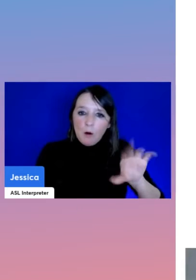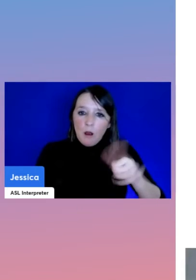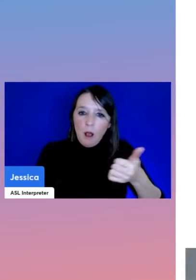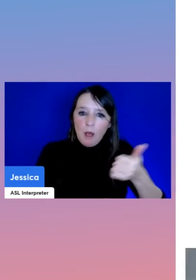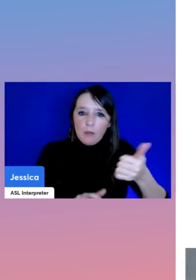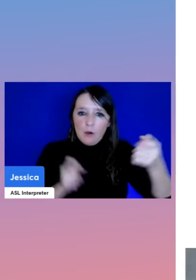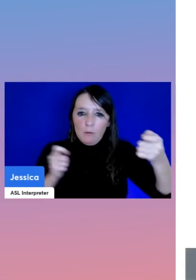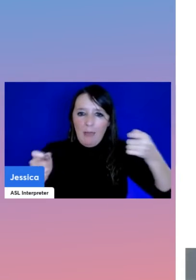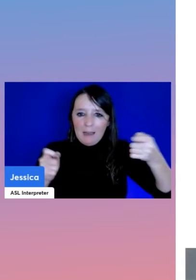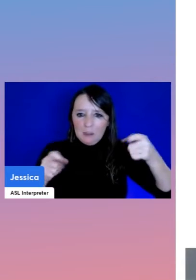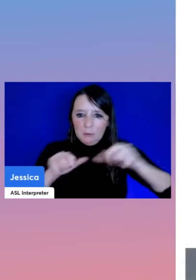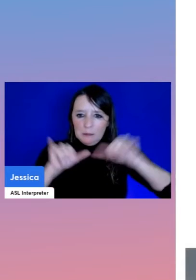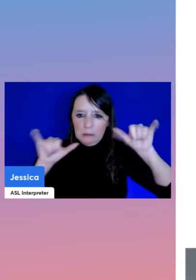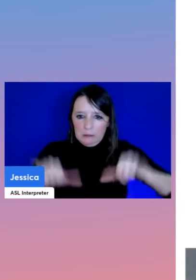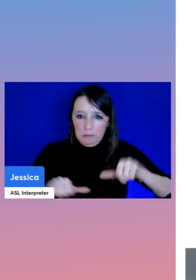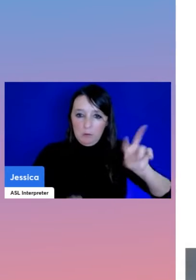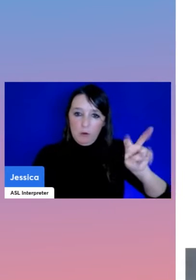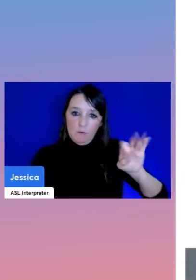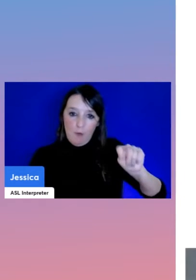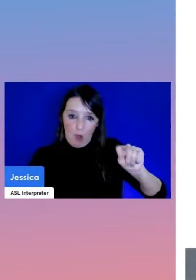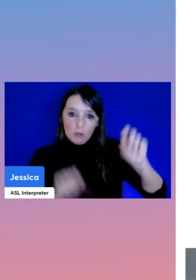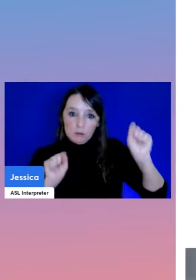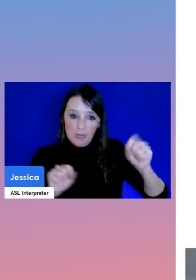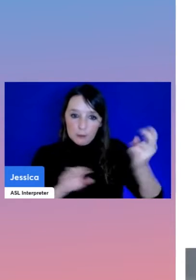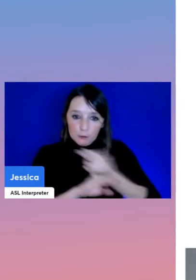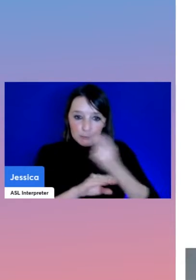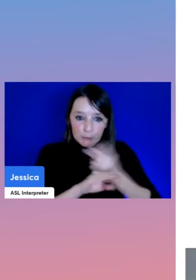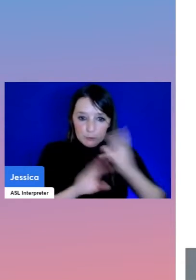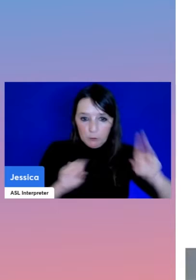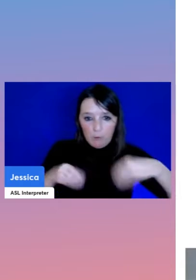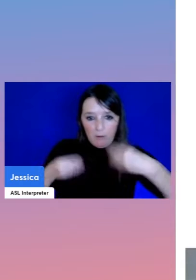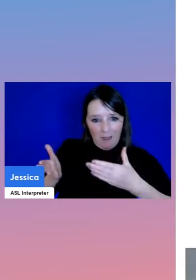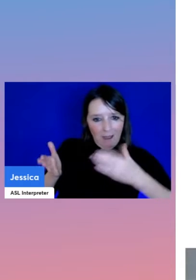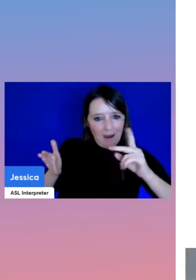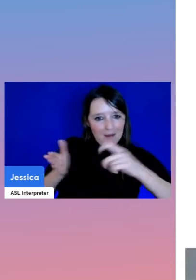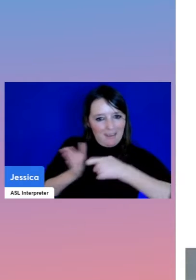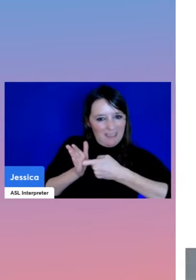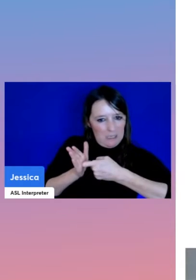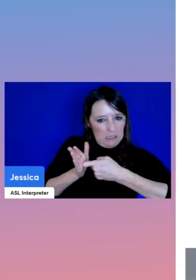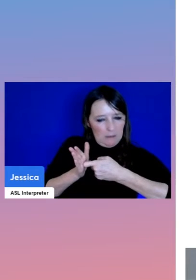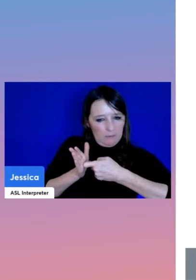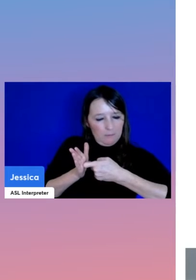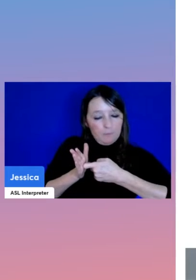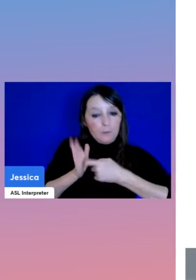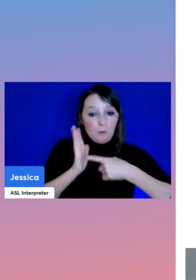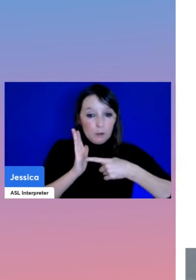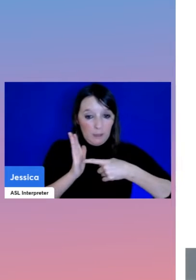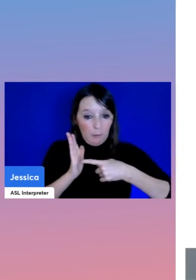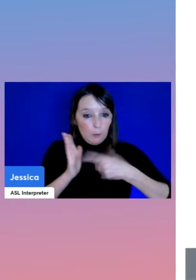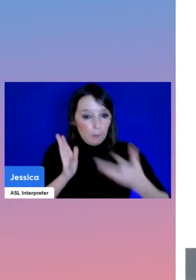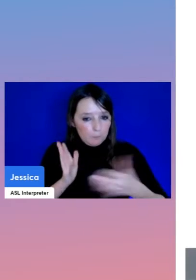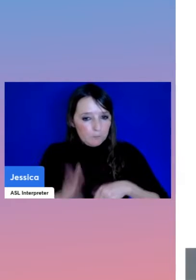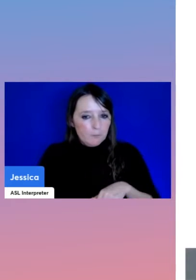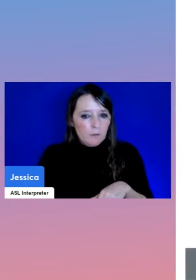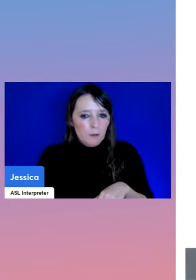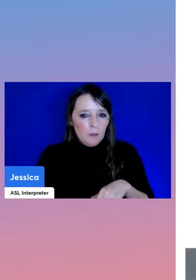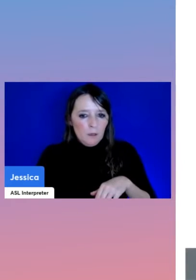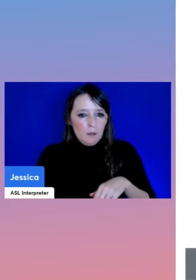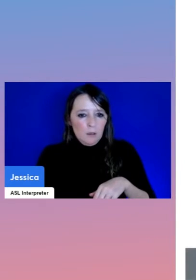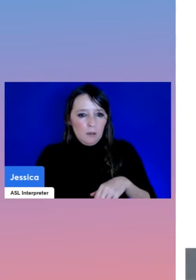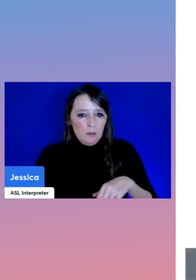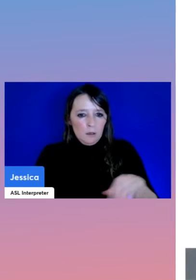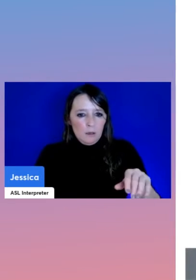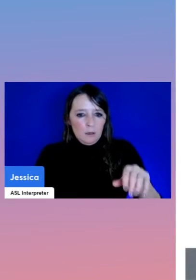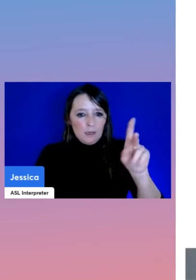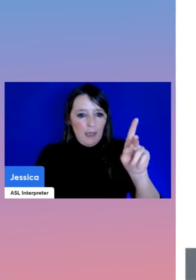Vault can use to provide the root key for the unseal operation. For instance, the KMS in AWS can be used to